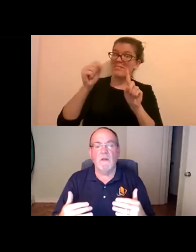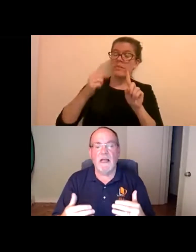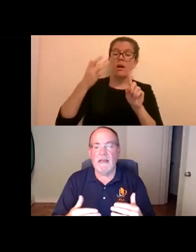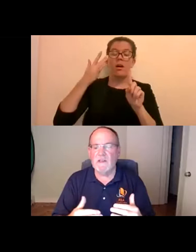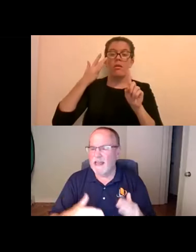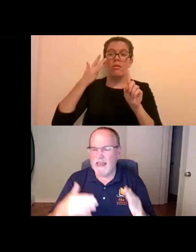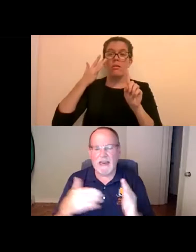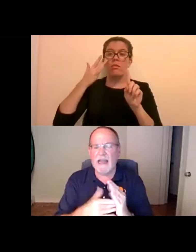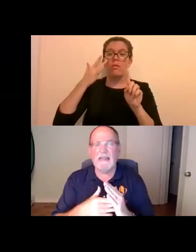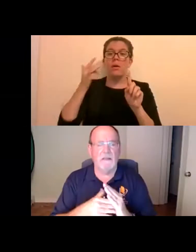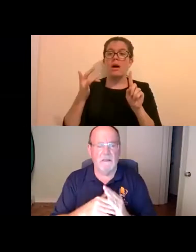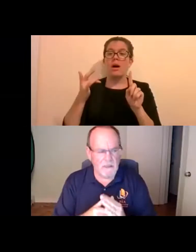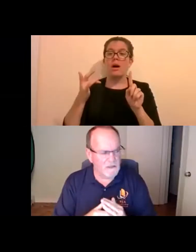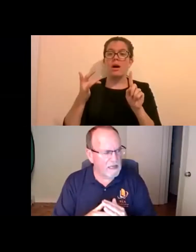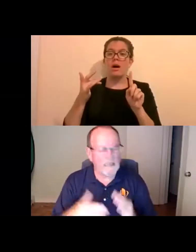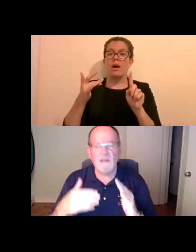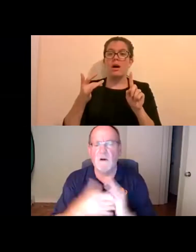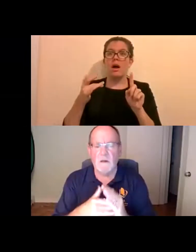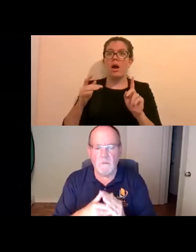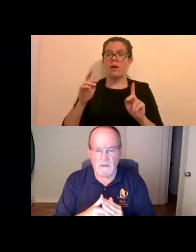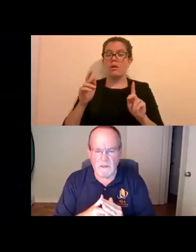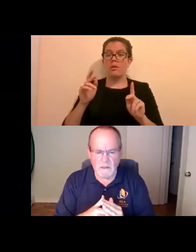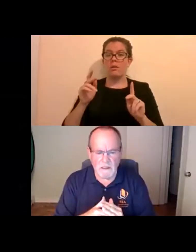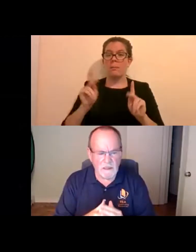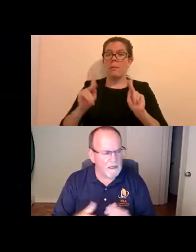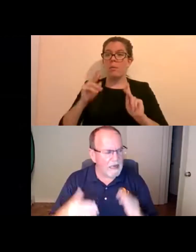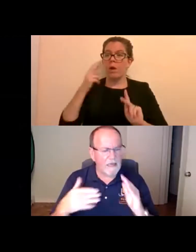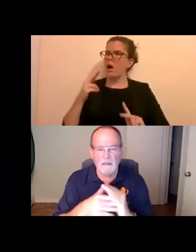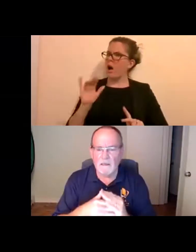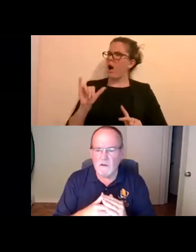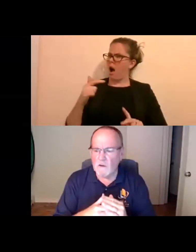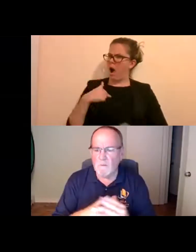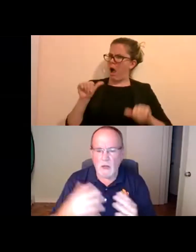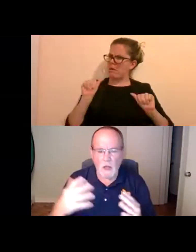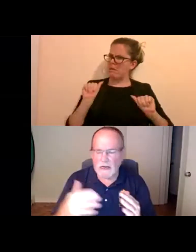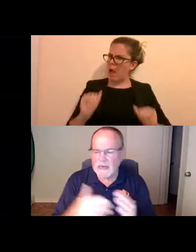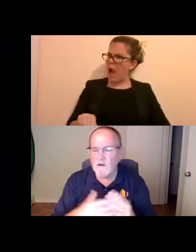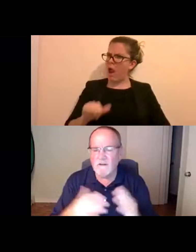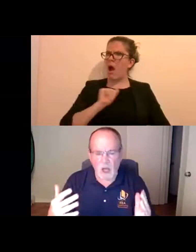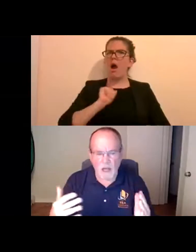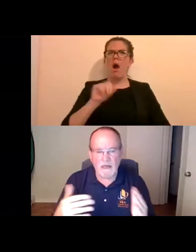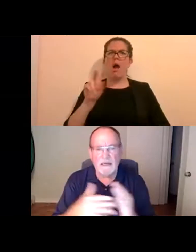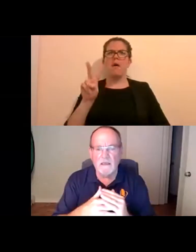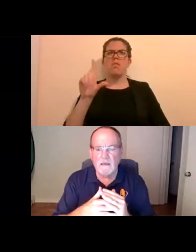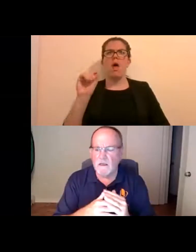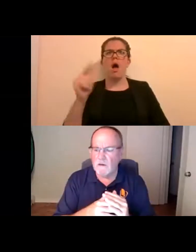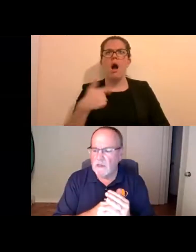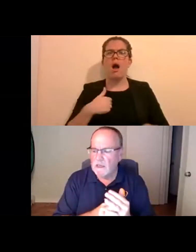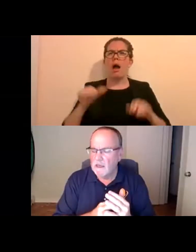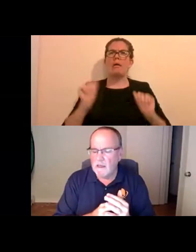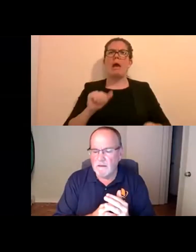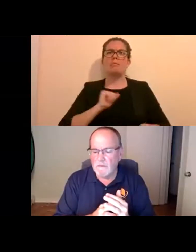people realize, hey, I can do this. I can start a business. I can, do a blog. I can do a vlog. I can,